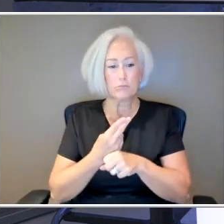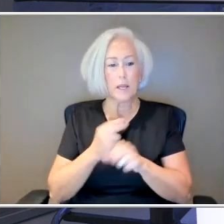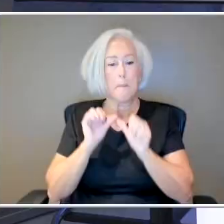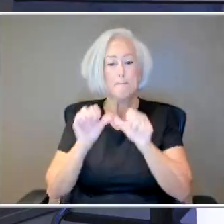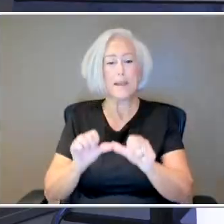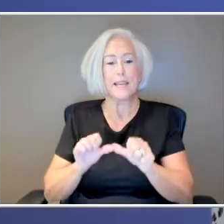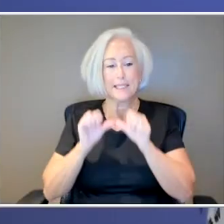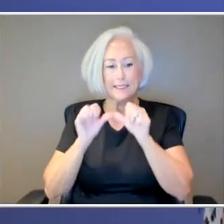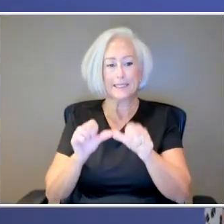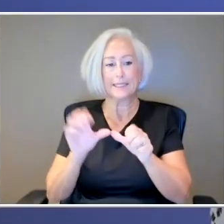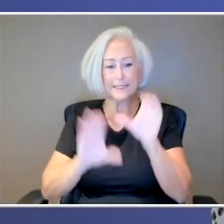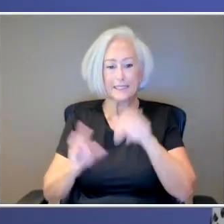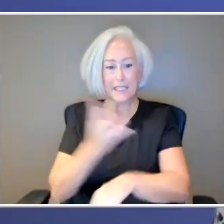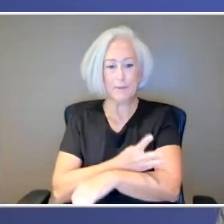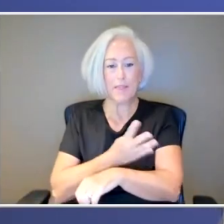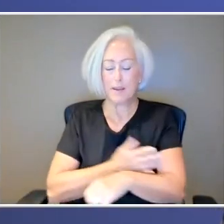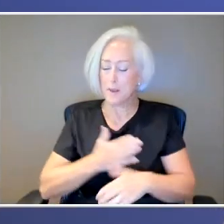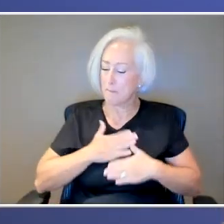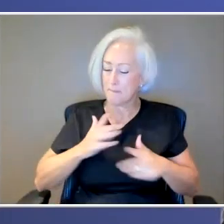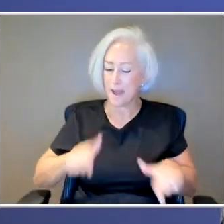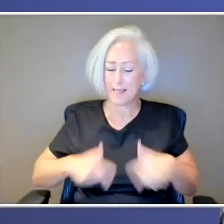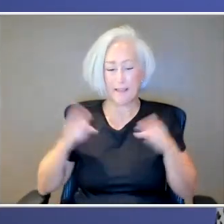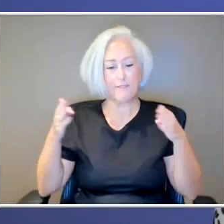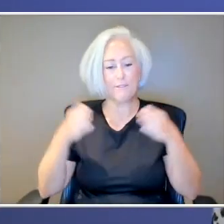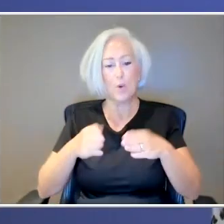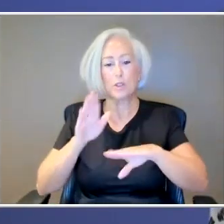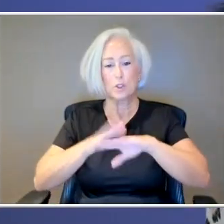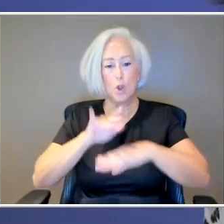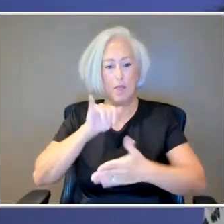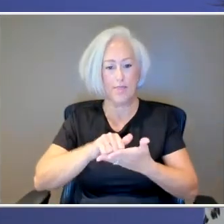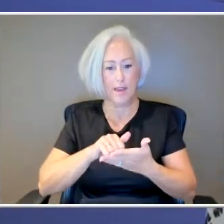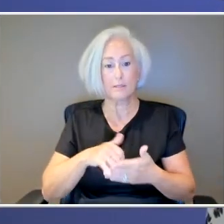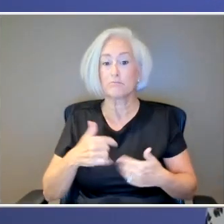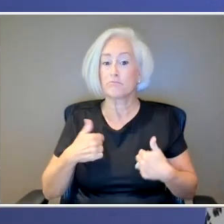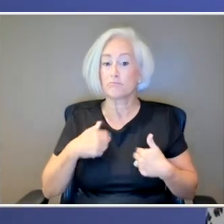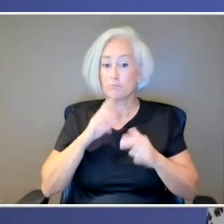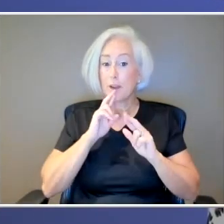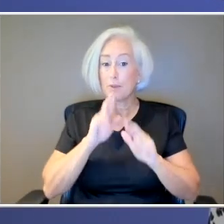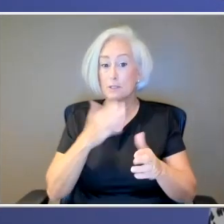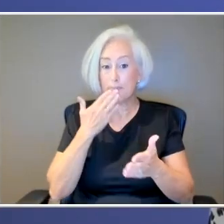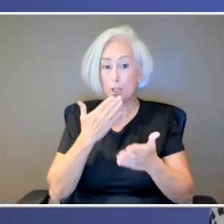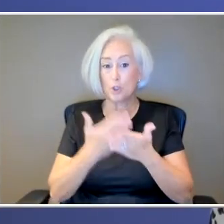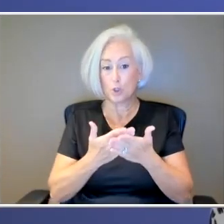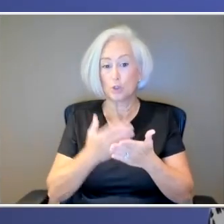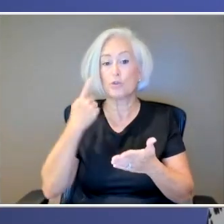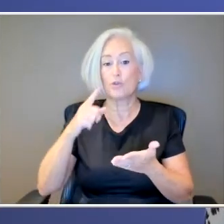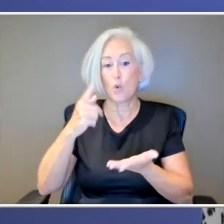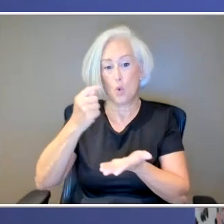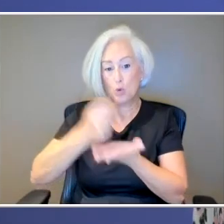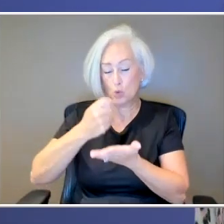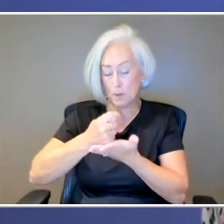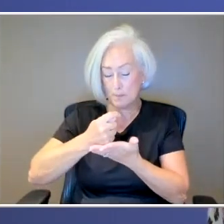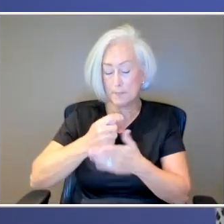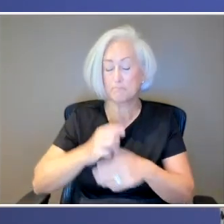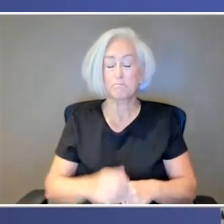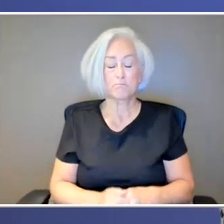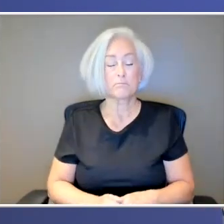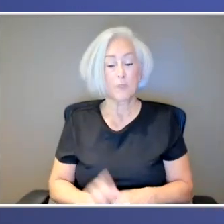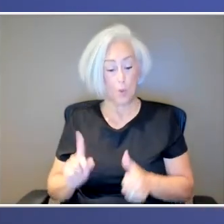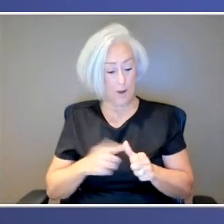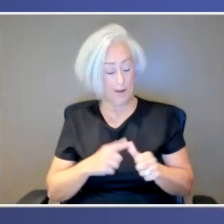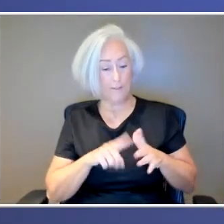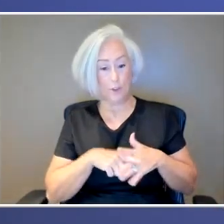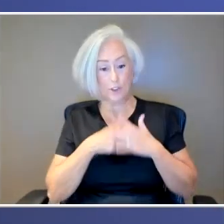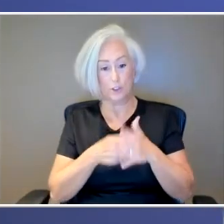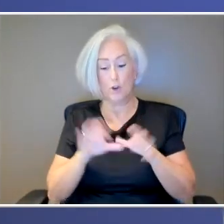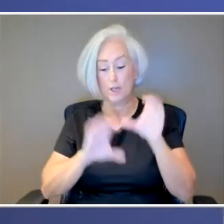life revolves around it, and it's been going well. I've actually responded really well to the treatment. When I first started